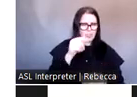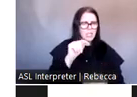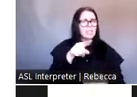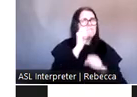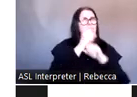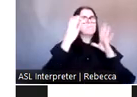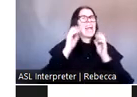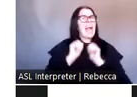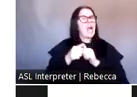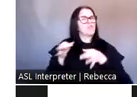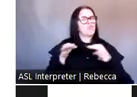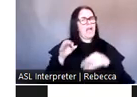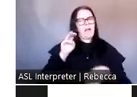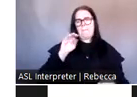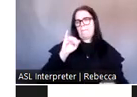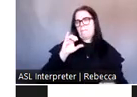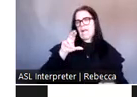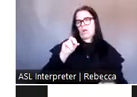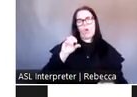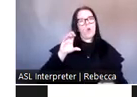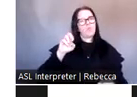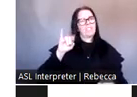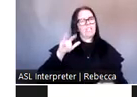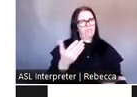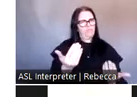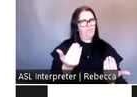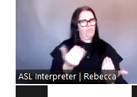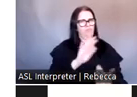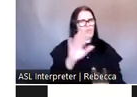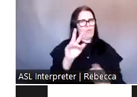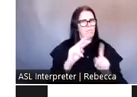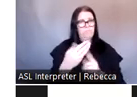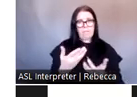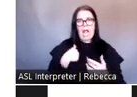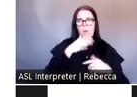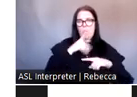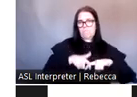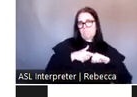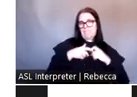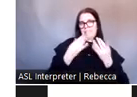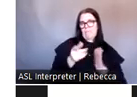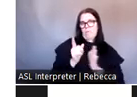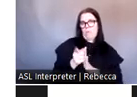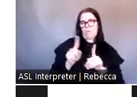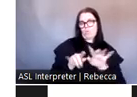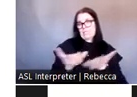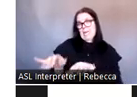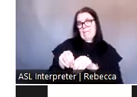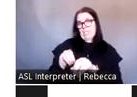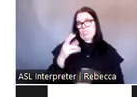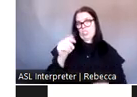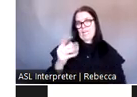micro-credential? We'll just pause for a moment here and see if anyone wants to type anything into the chat around that.